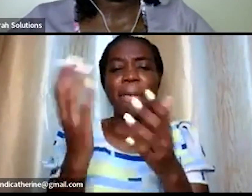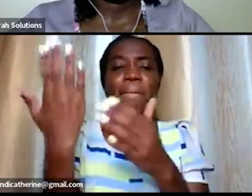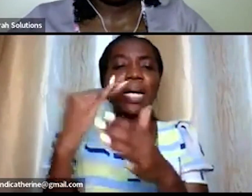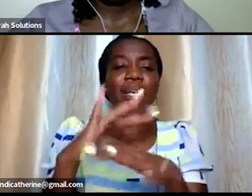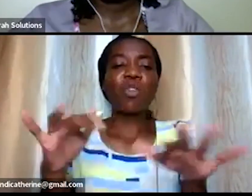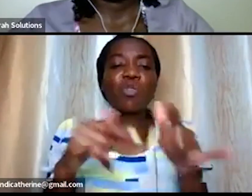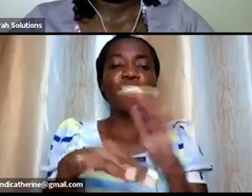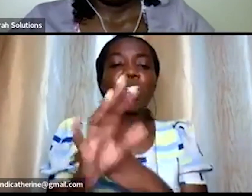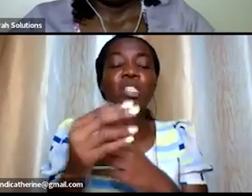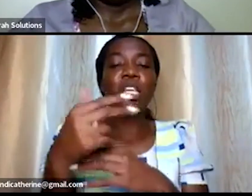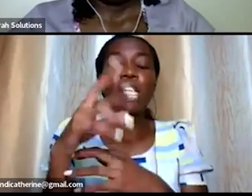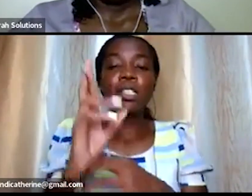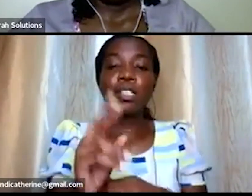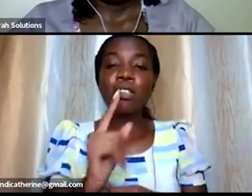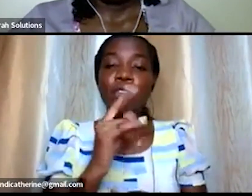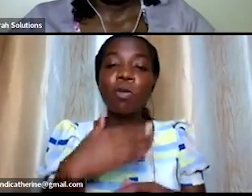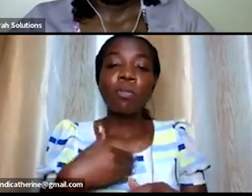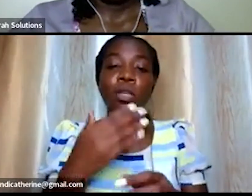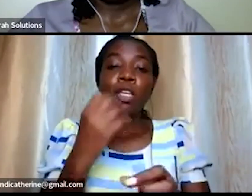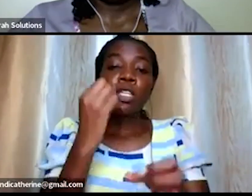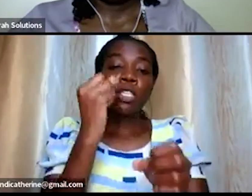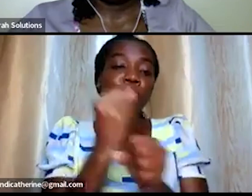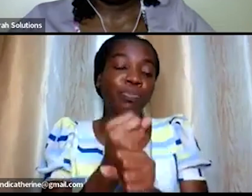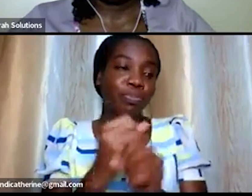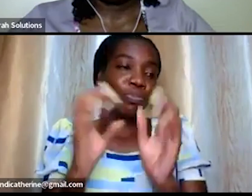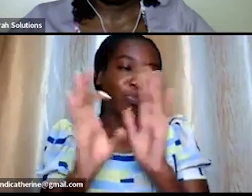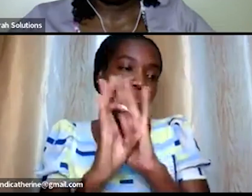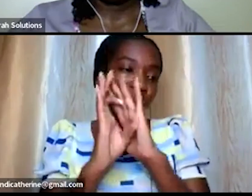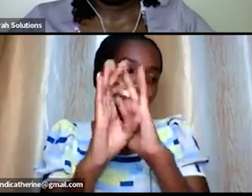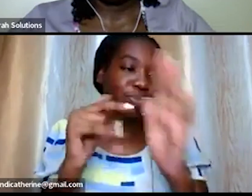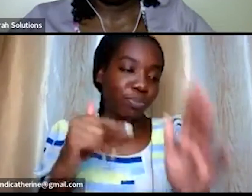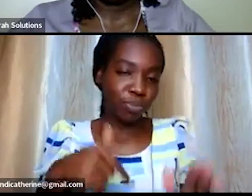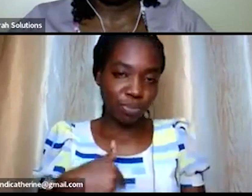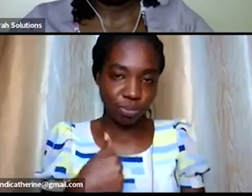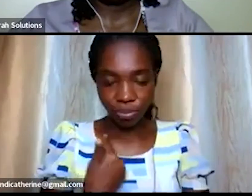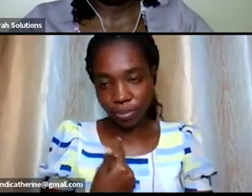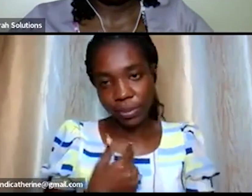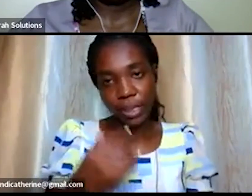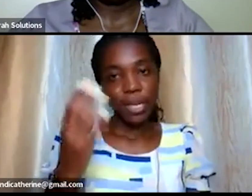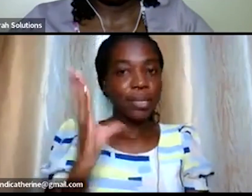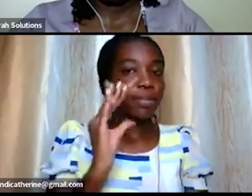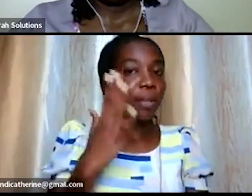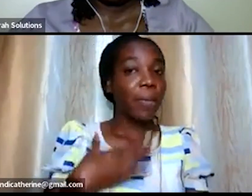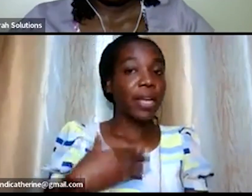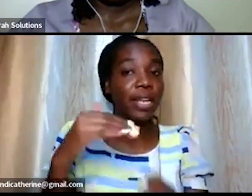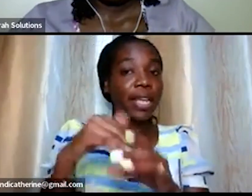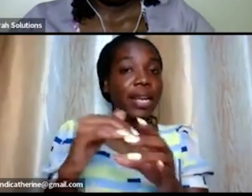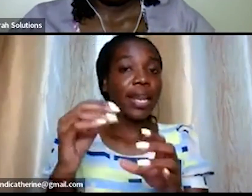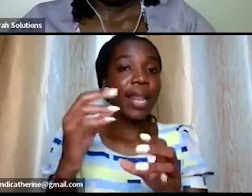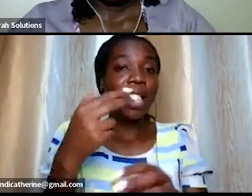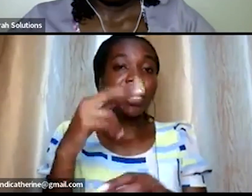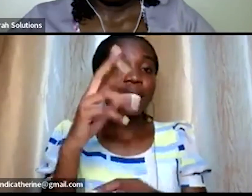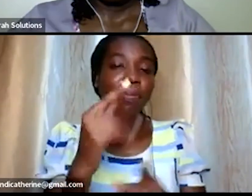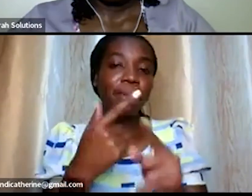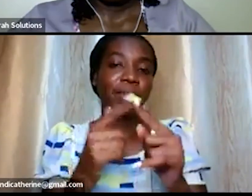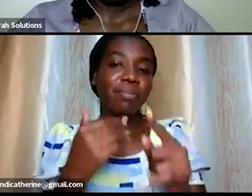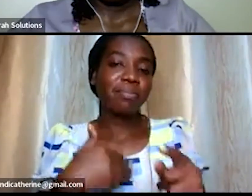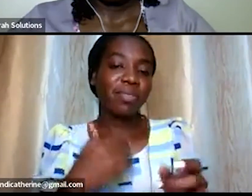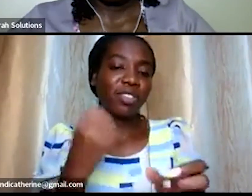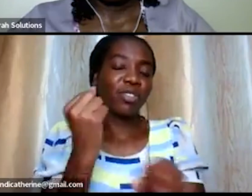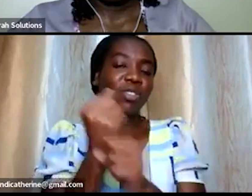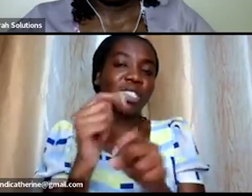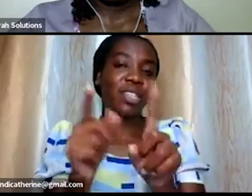can state my example myself. My experience in HR, but now I'm doing as a